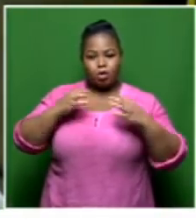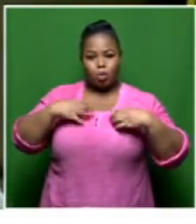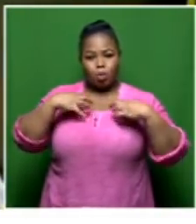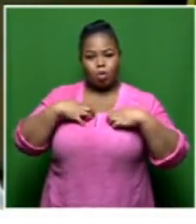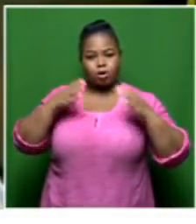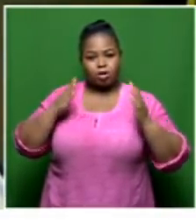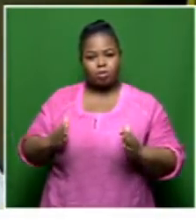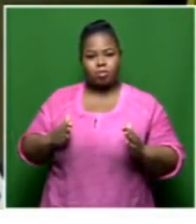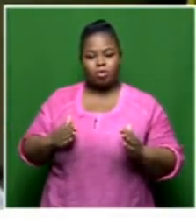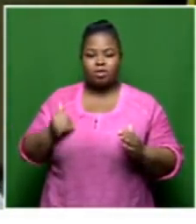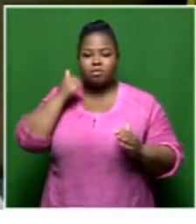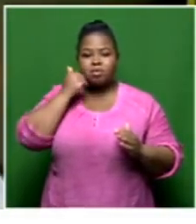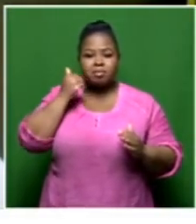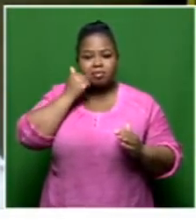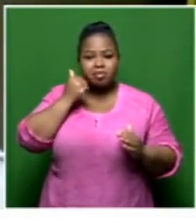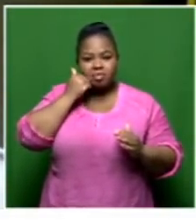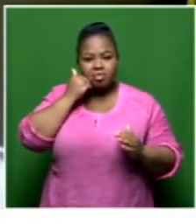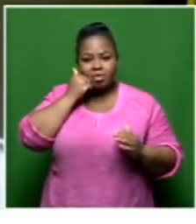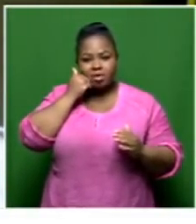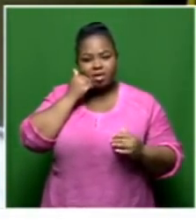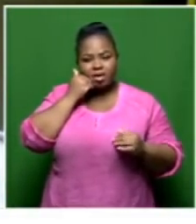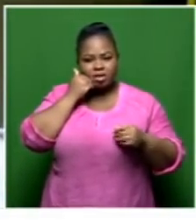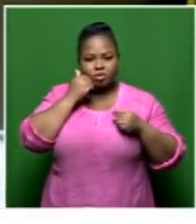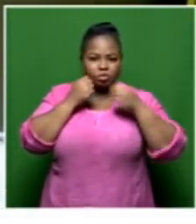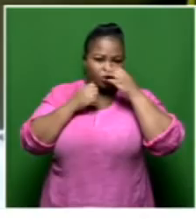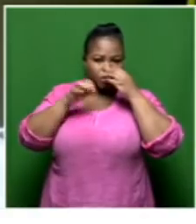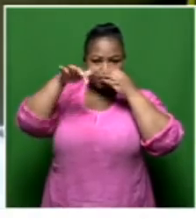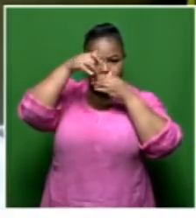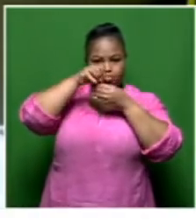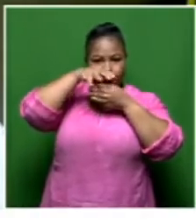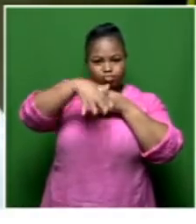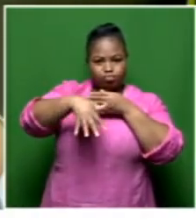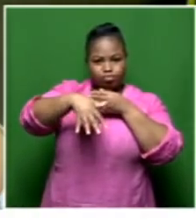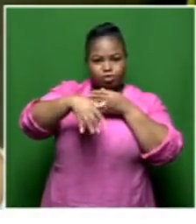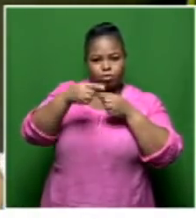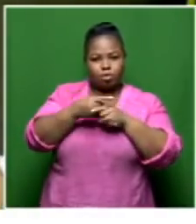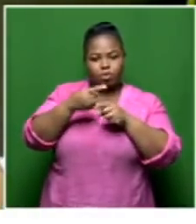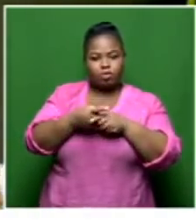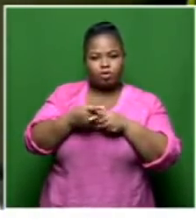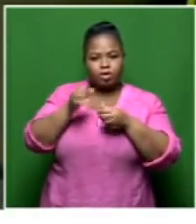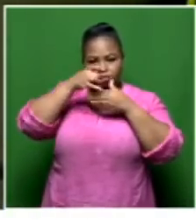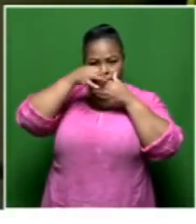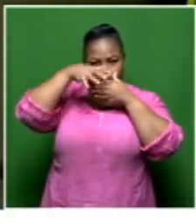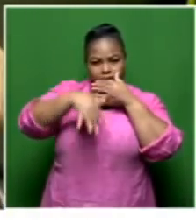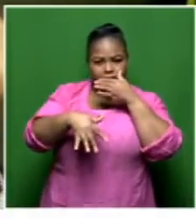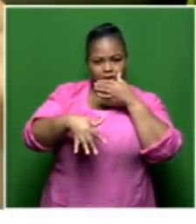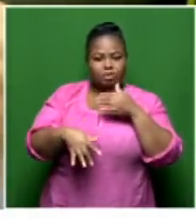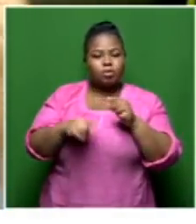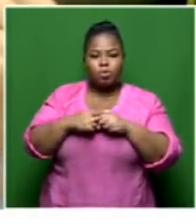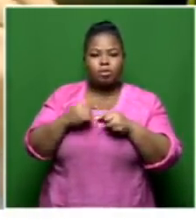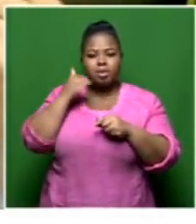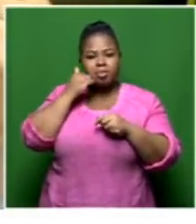heat and his own moisture and that is allowed to easily transpire out of this mask and work its way out into the atmosphere.